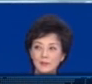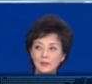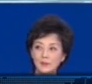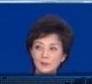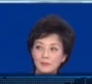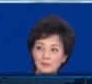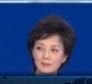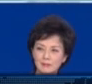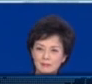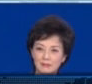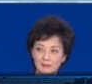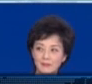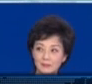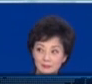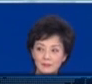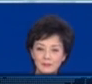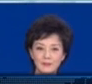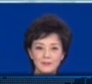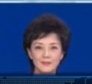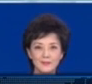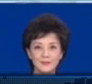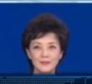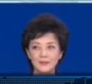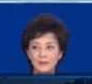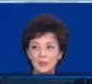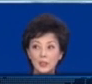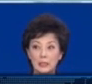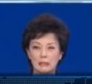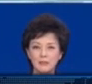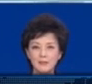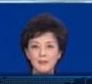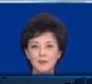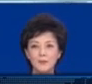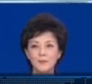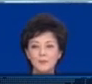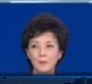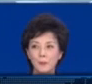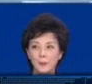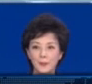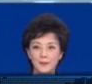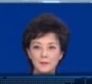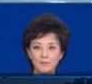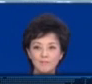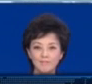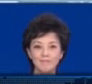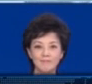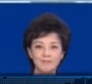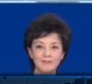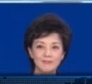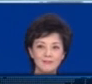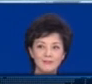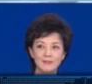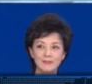Western medicine is also effective in treating the patients, the remdesivir. So I want to understand whether Chinese philosophy in